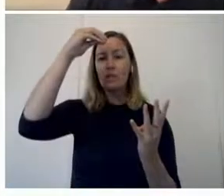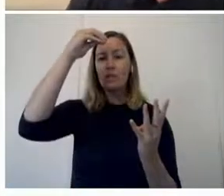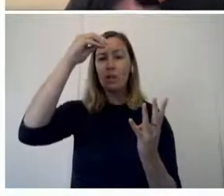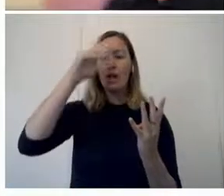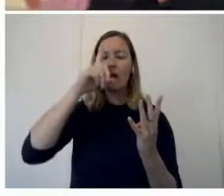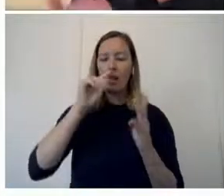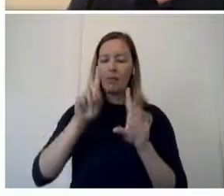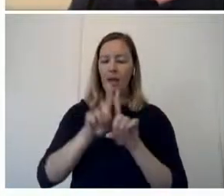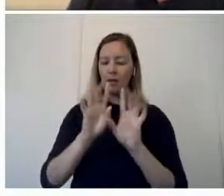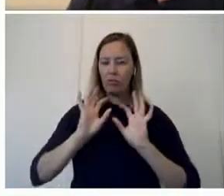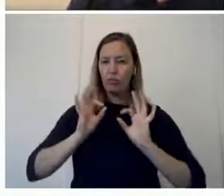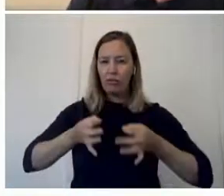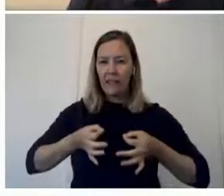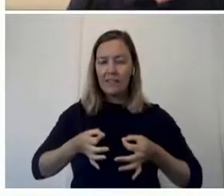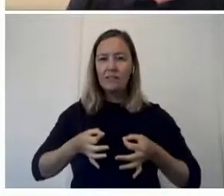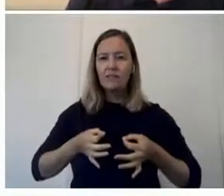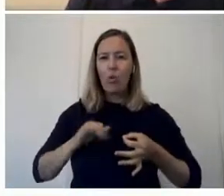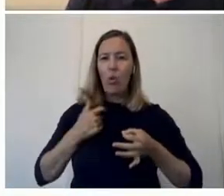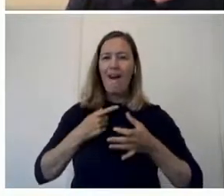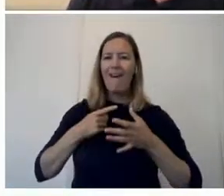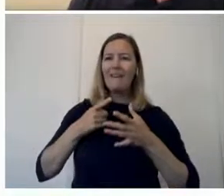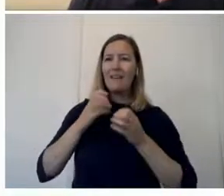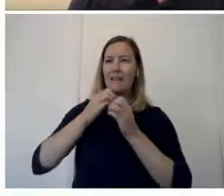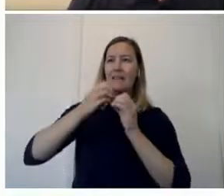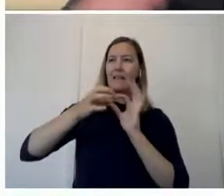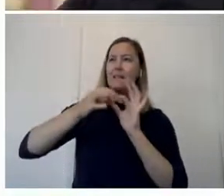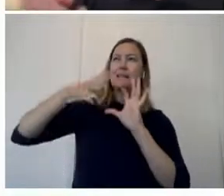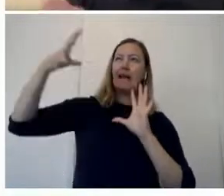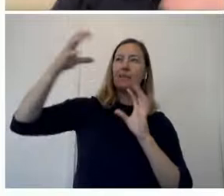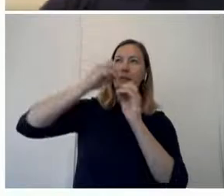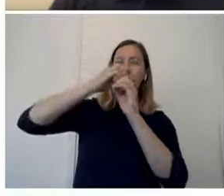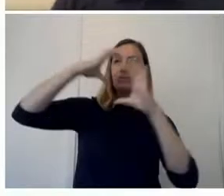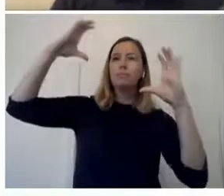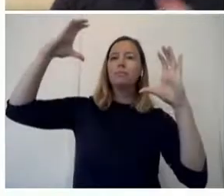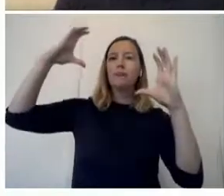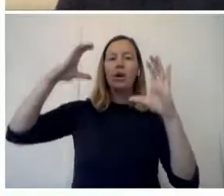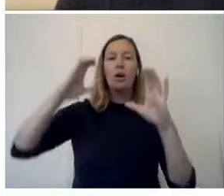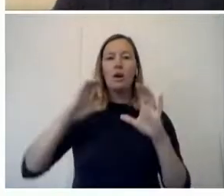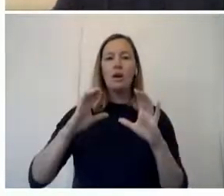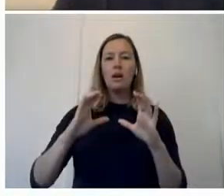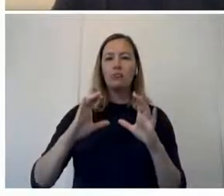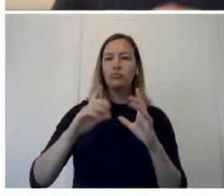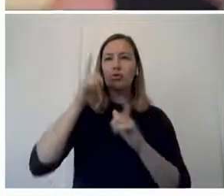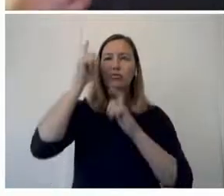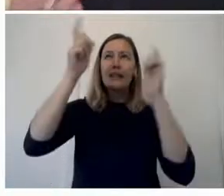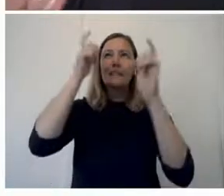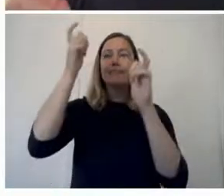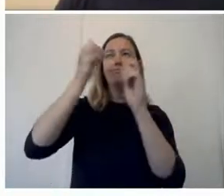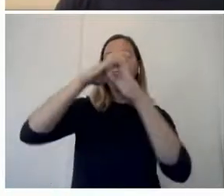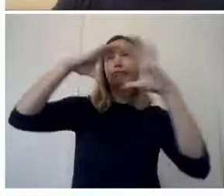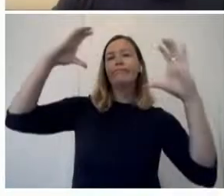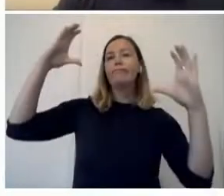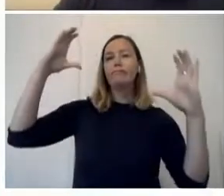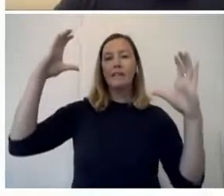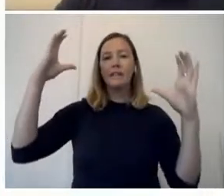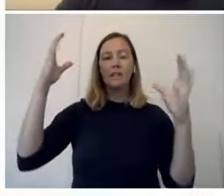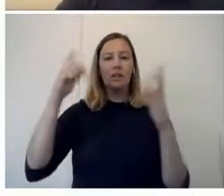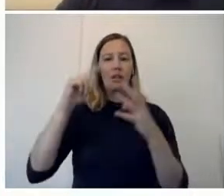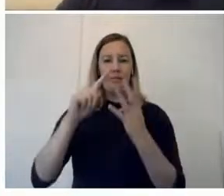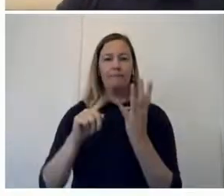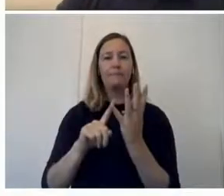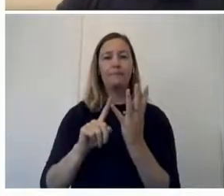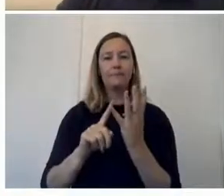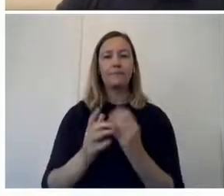it can be escapist, it can be stimulating your creativity or your imagination. So it's all of those things.